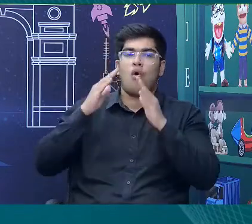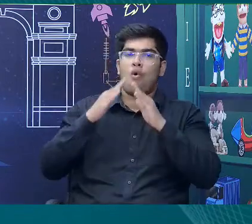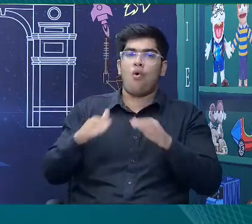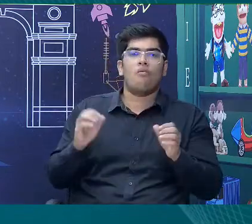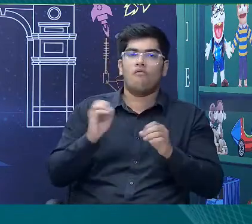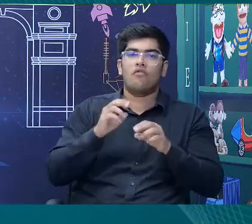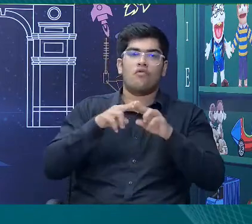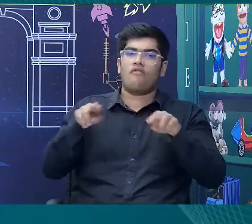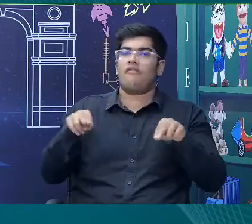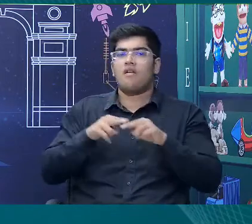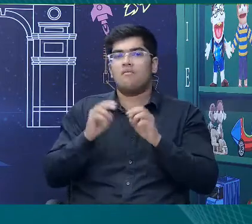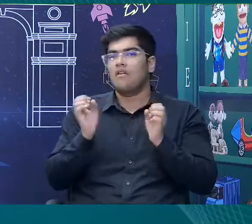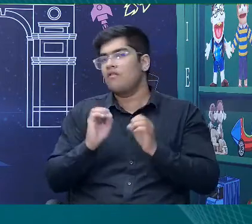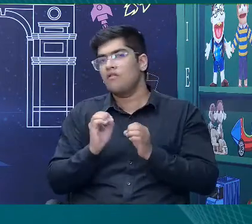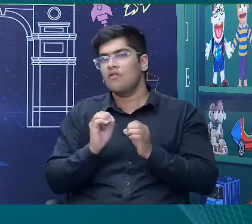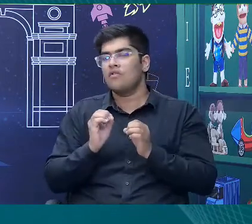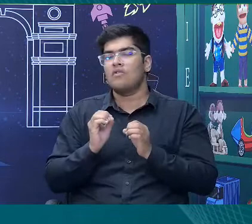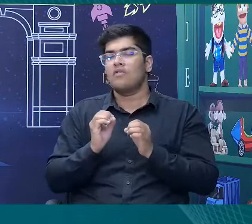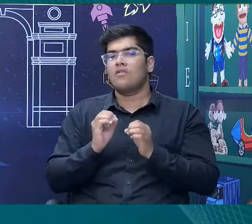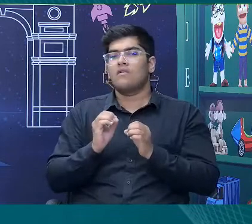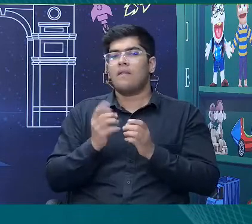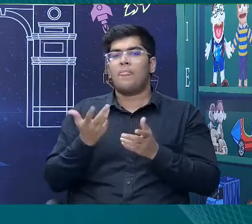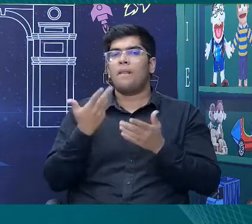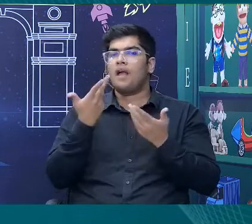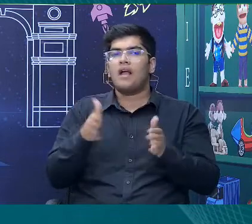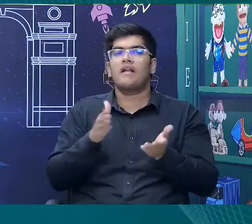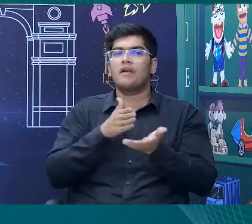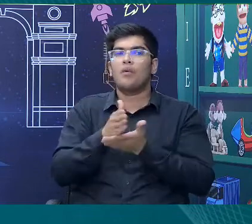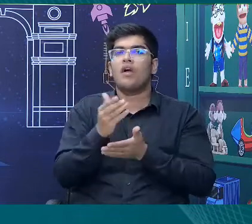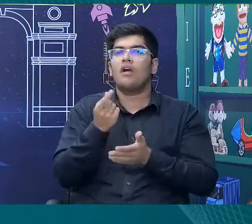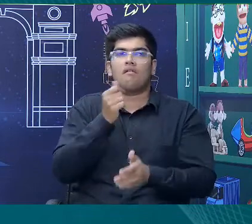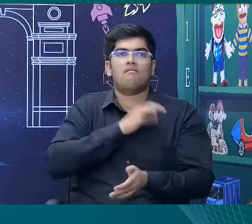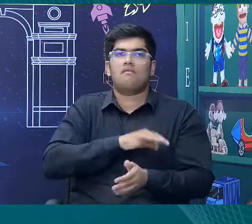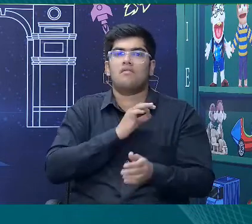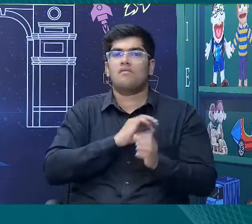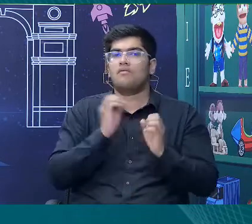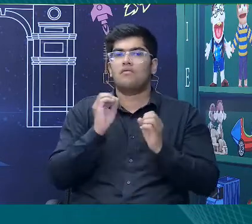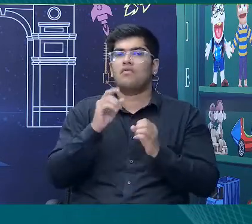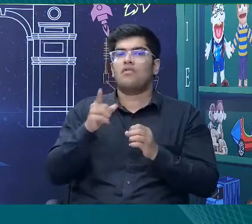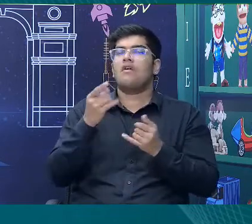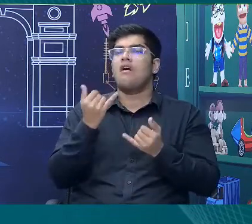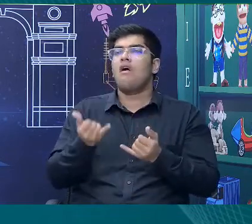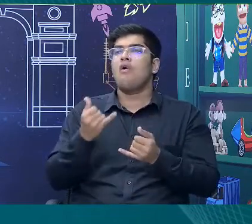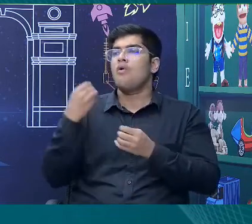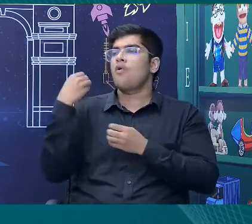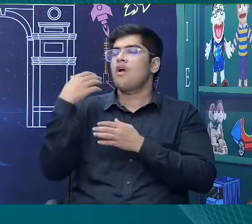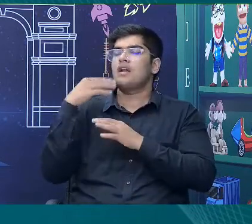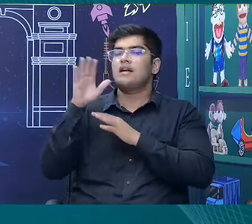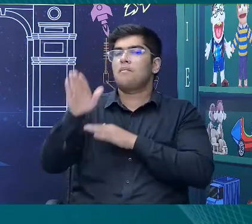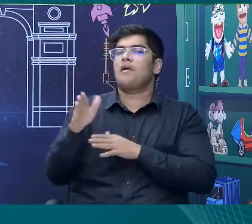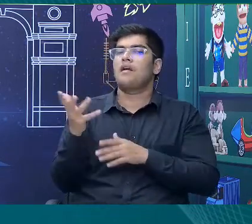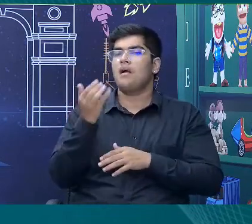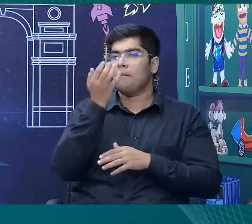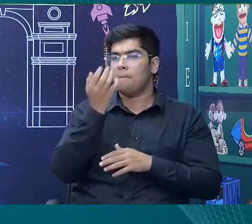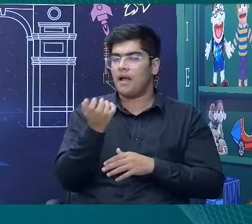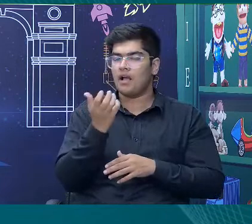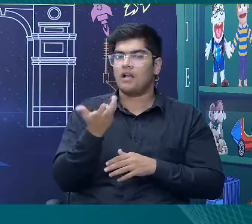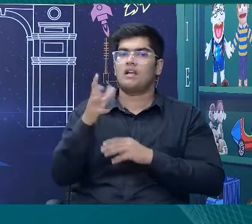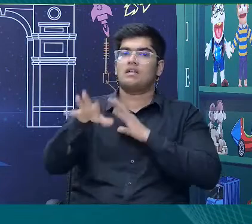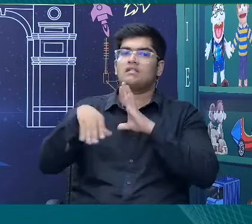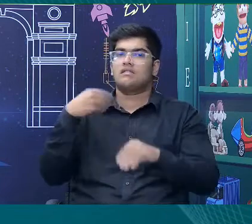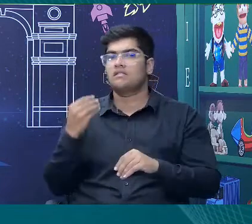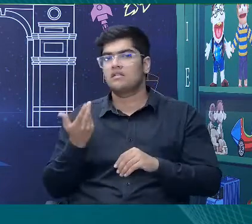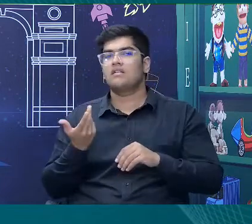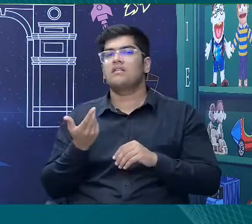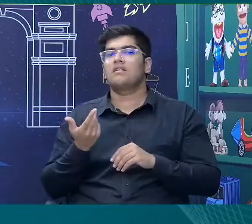he has no way of you know, earning an income. He relies on begging and stealing, not stealing, they didn't know about